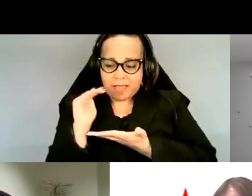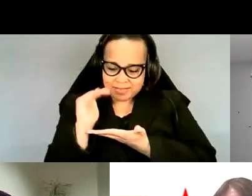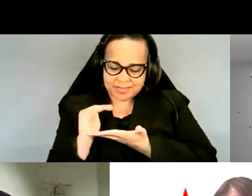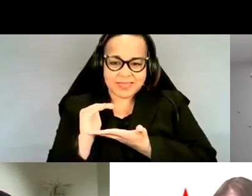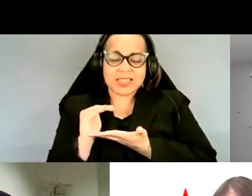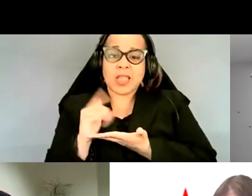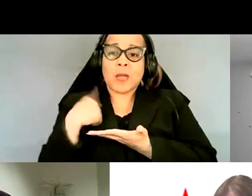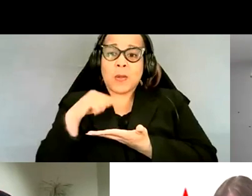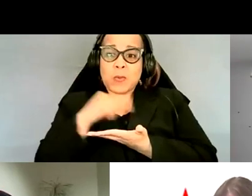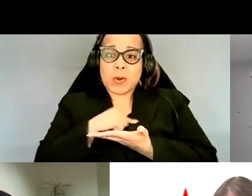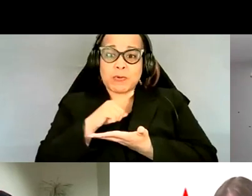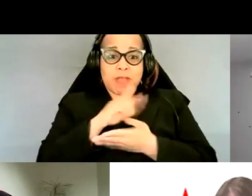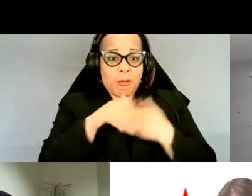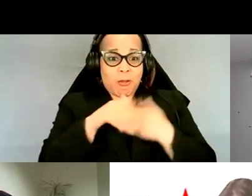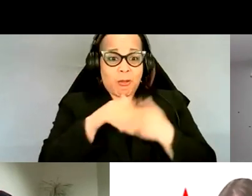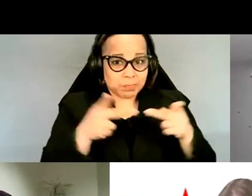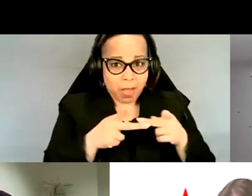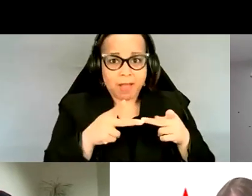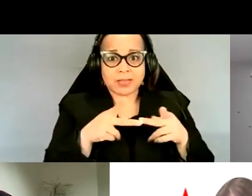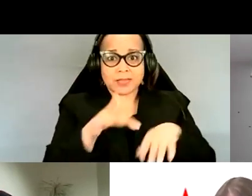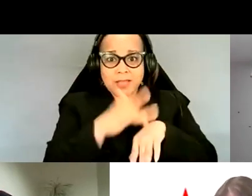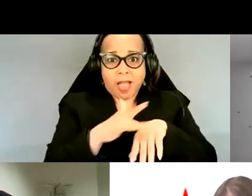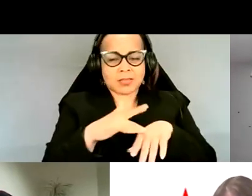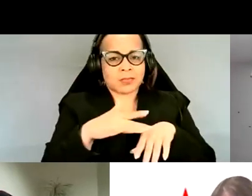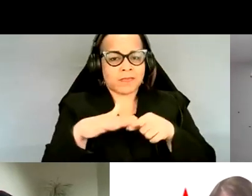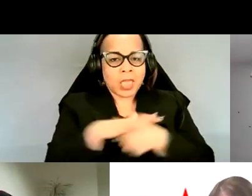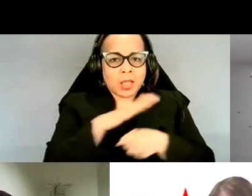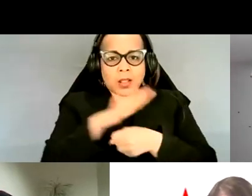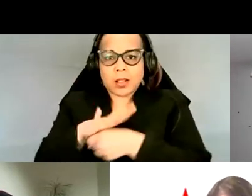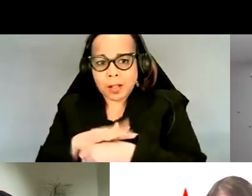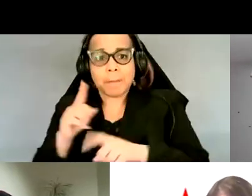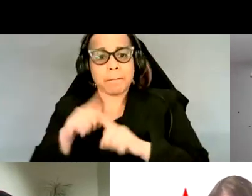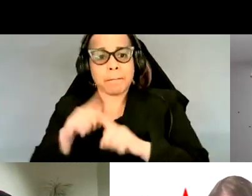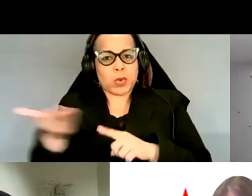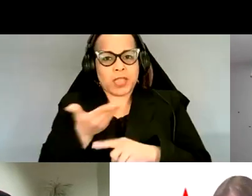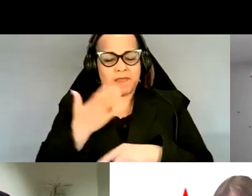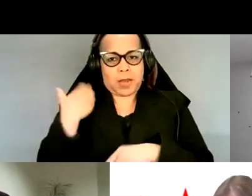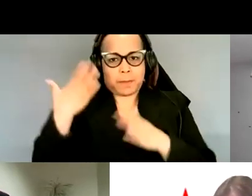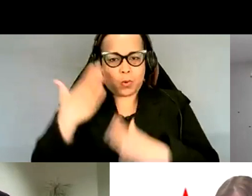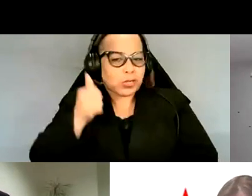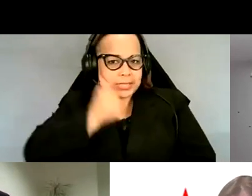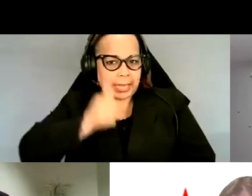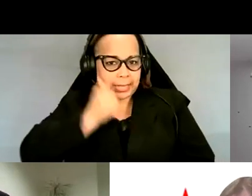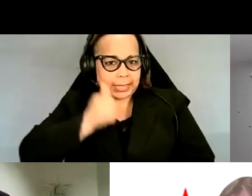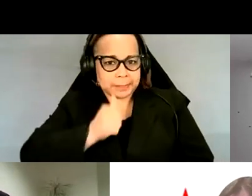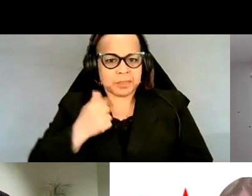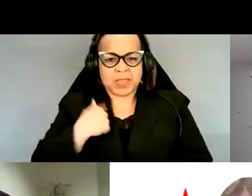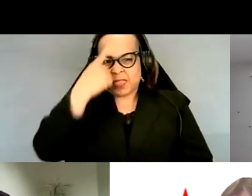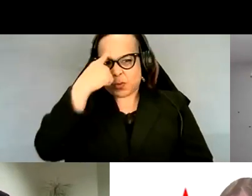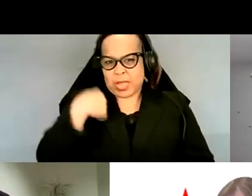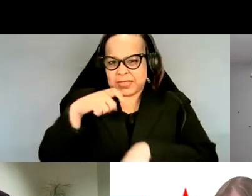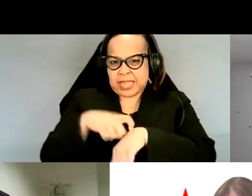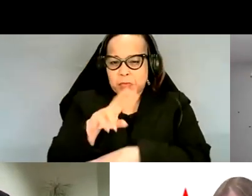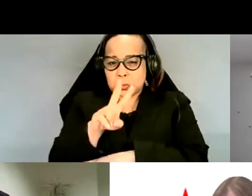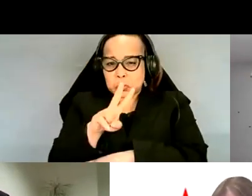we are filling up all of our spots every week, but continue to invite employers in every day. Thanks. I think we've got time for just